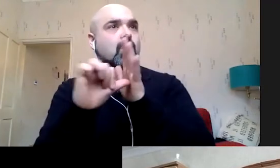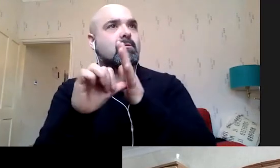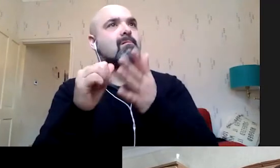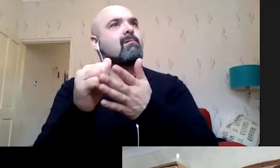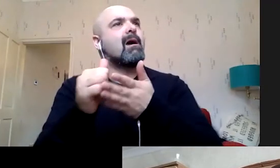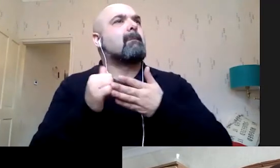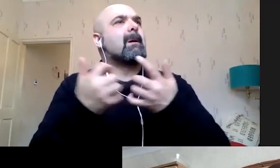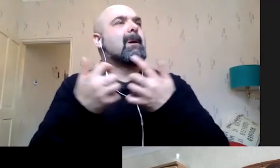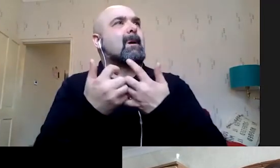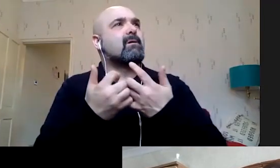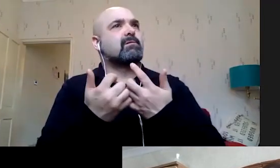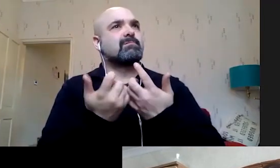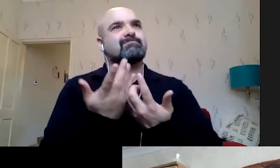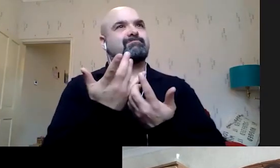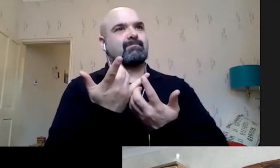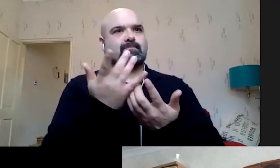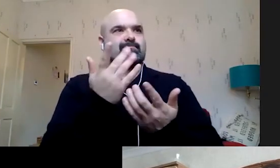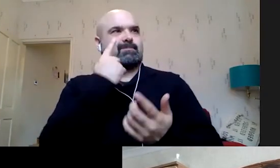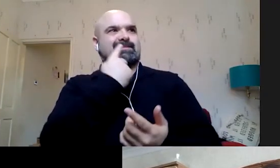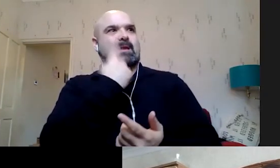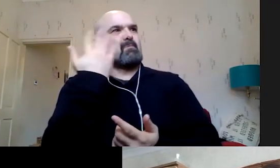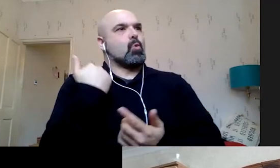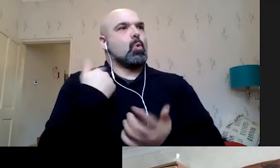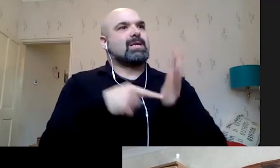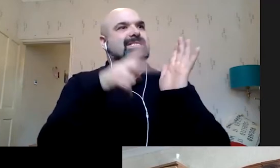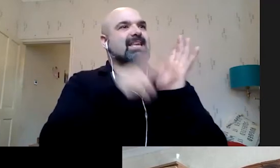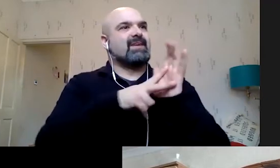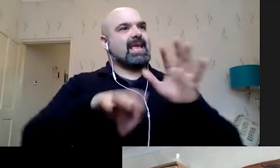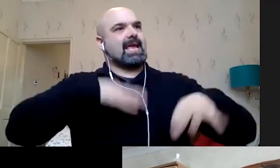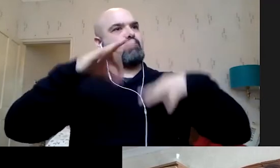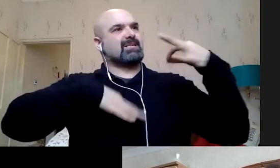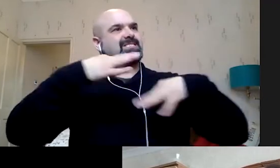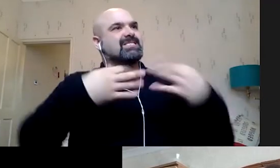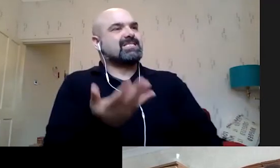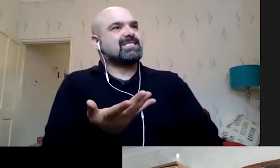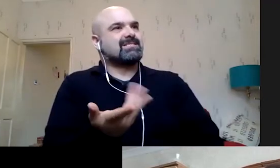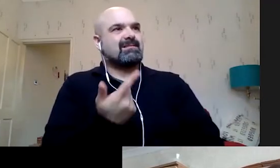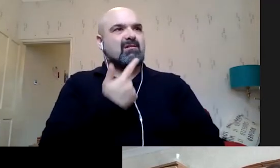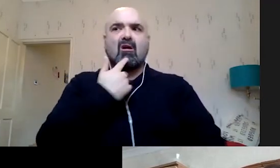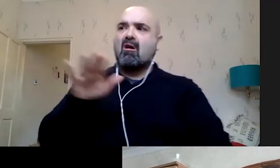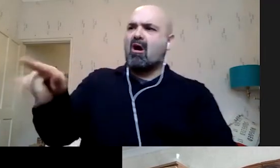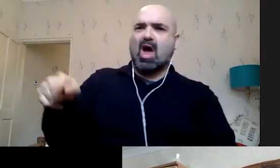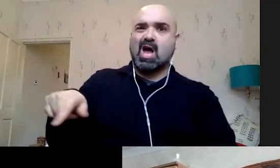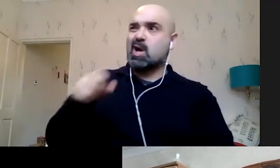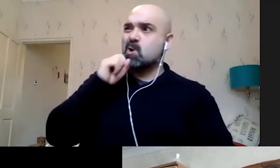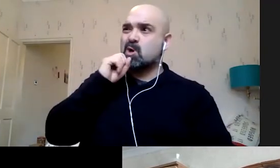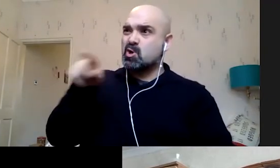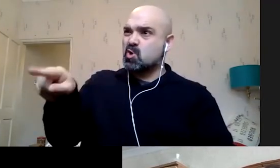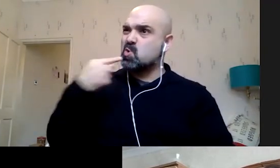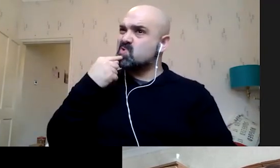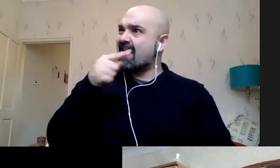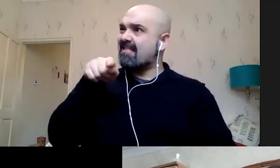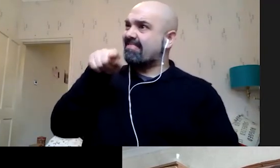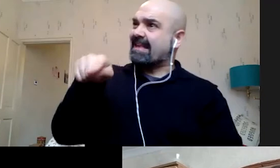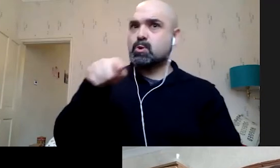I said, when we had a couple of soap characters, where you could say, well, you know, you wouldn't want to say something like that, would you? You know, that